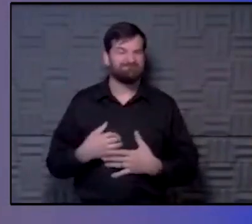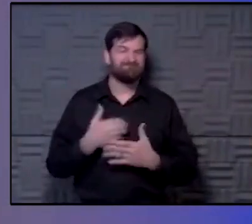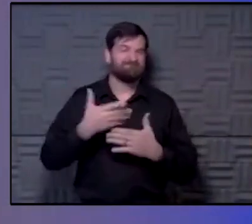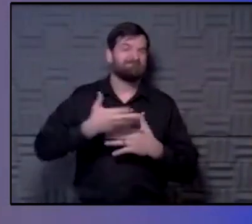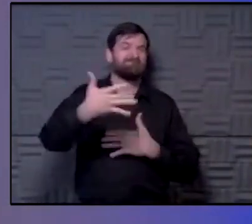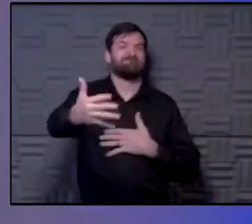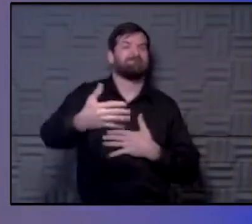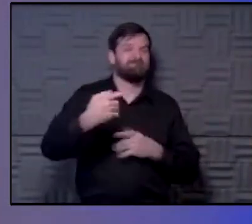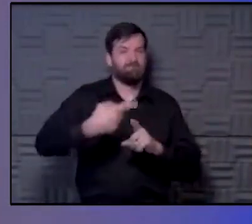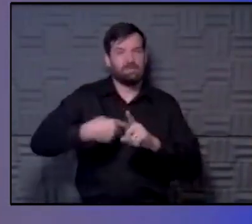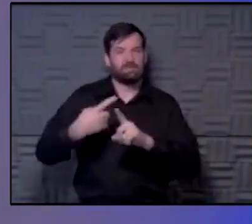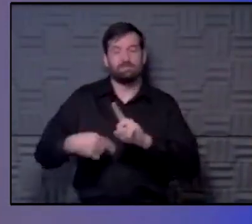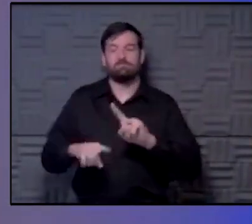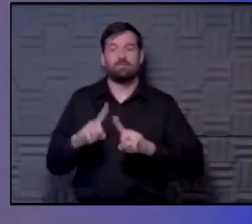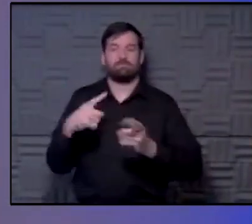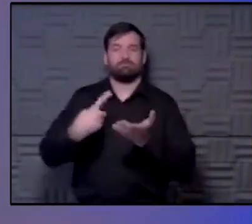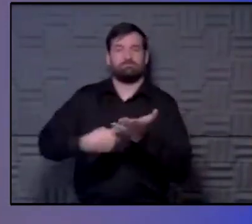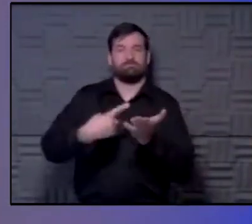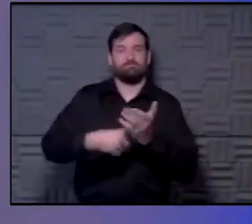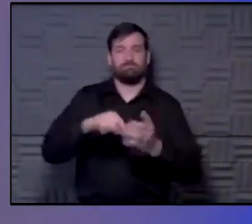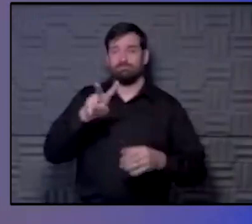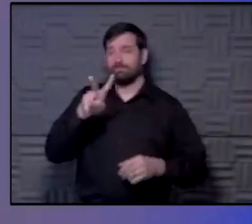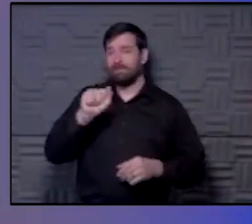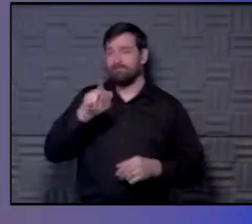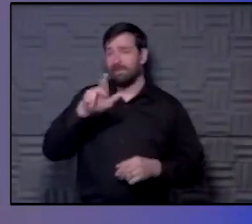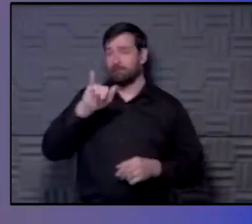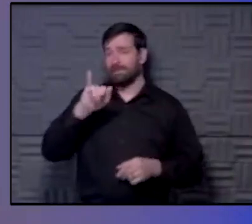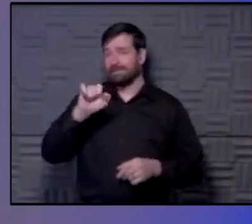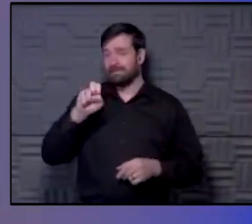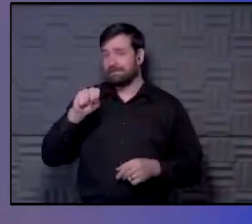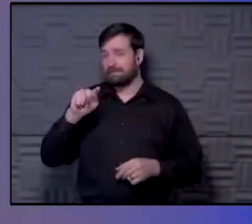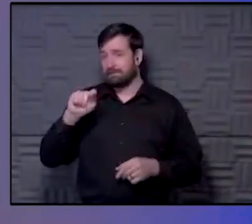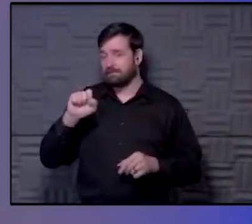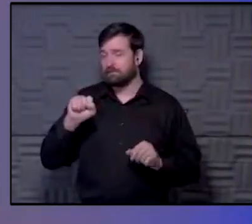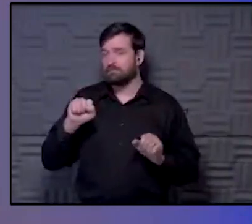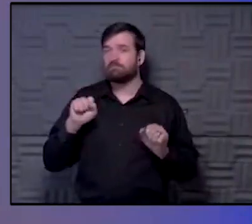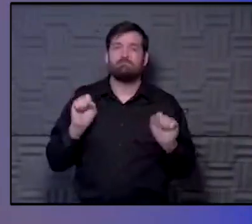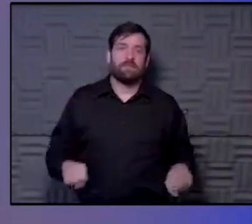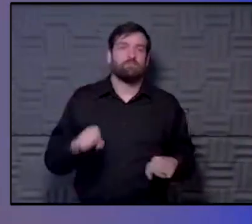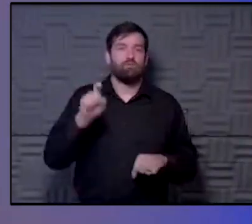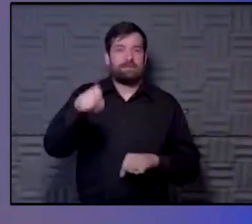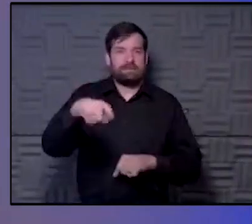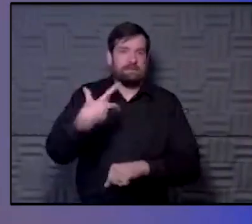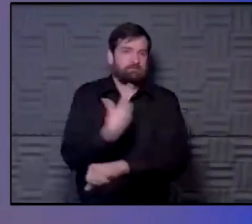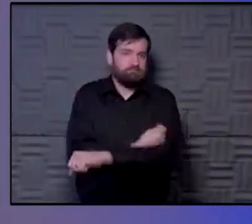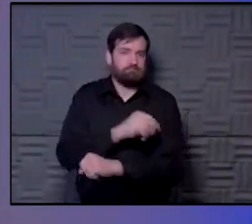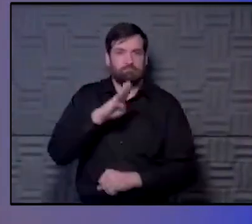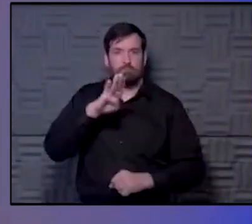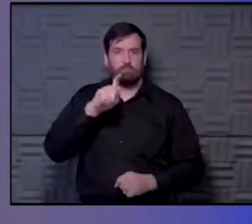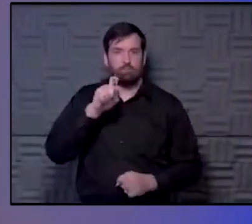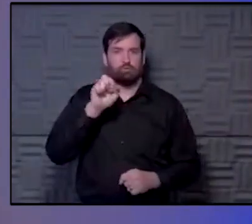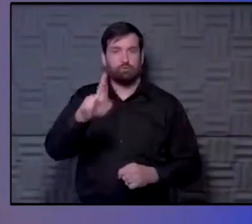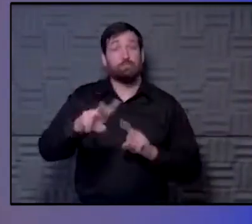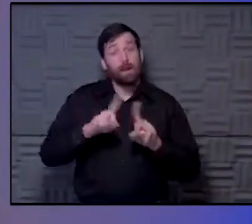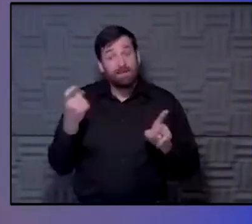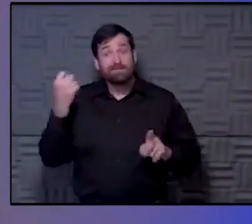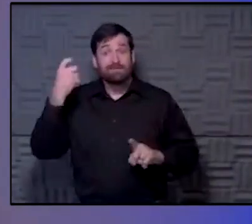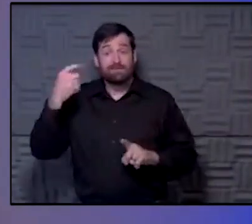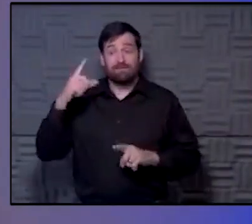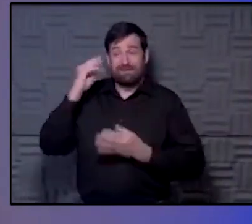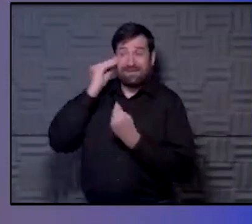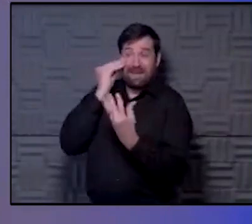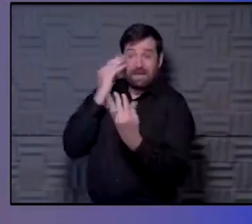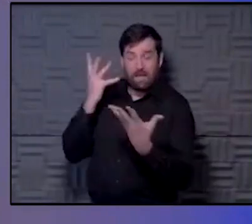But especially when we start talking about variants, yes, we may need boosters. We do have data, though, that people that